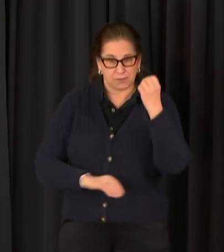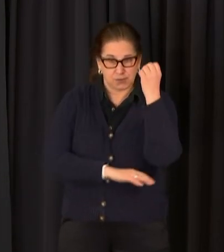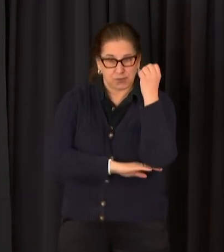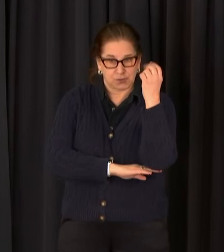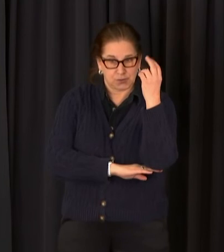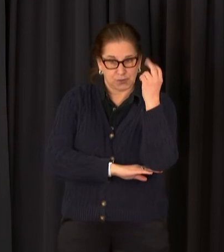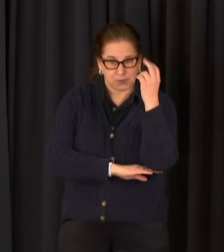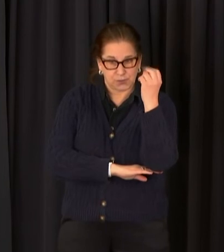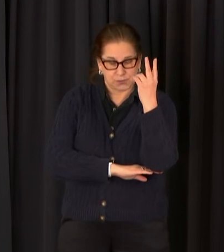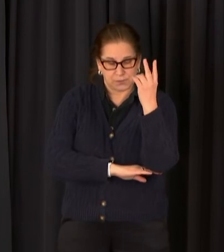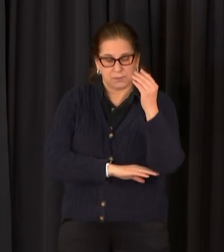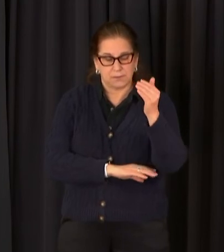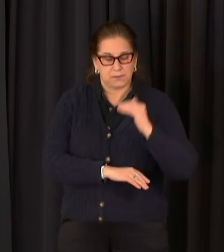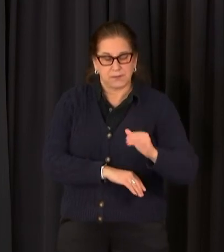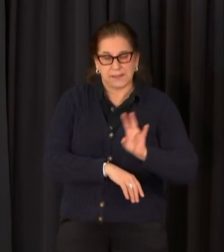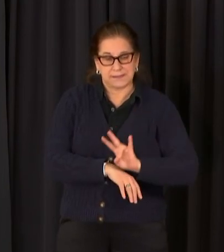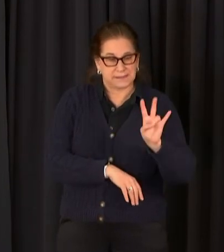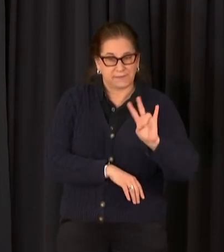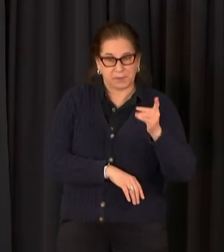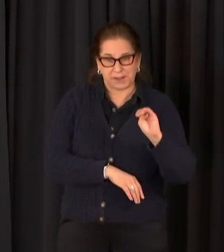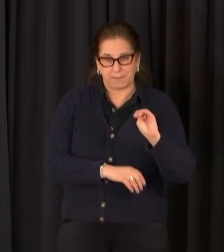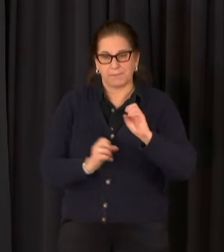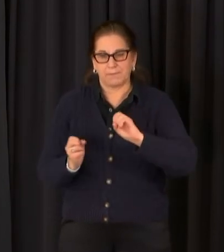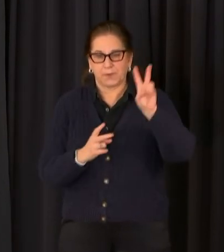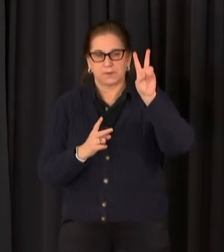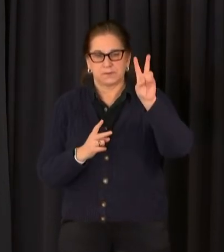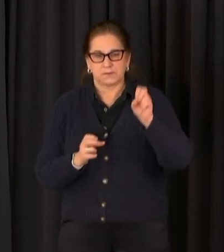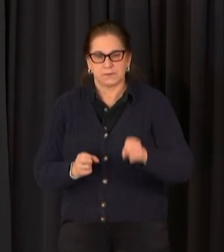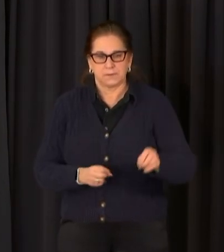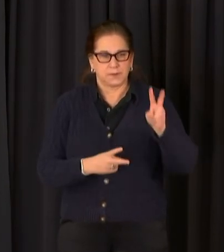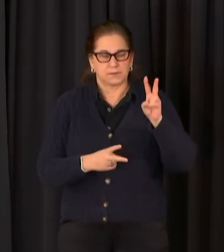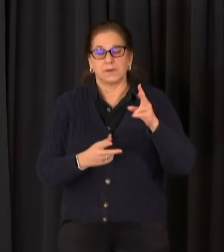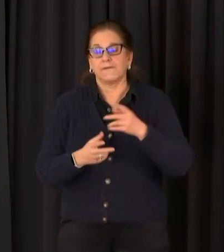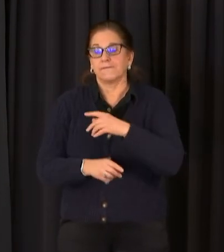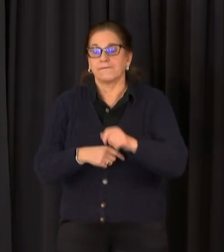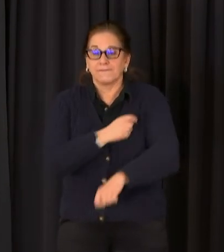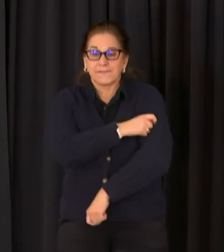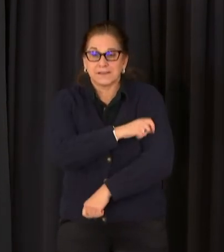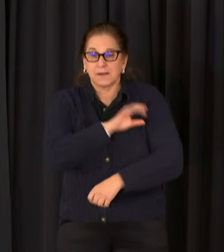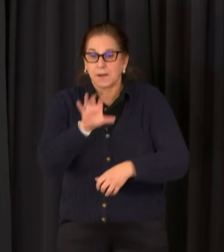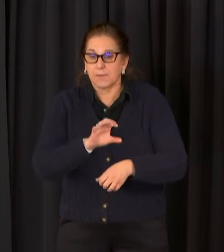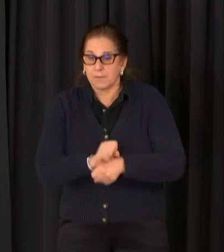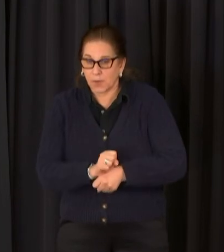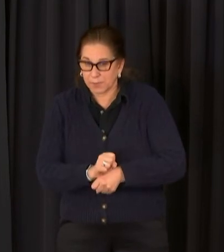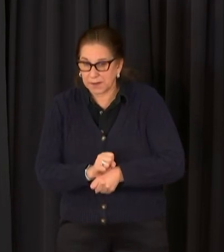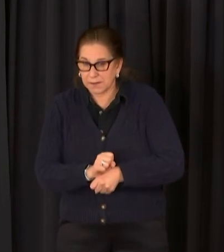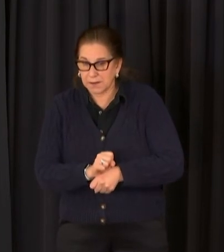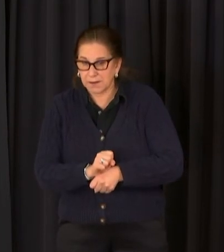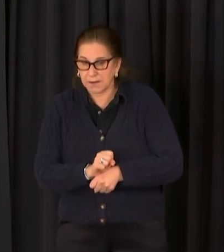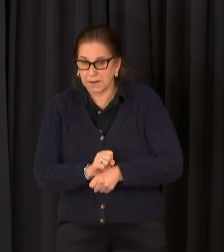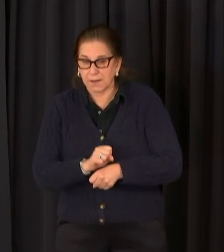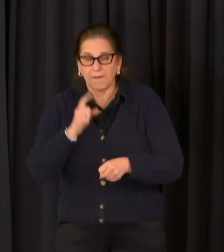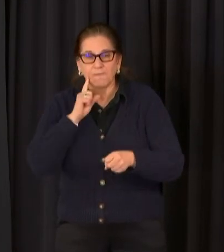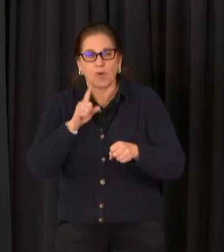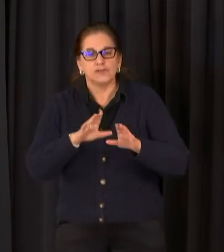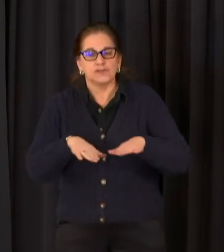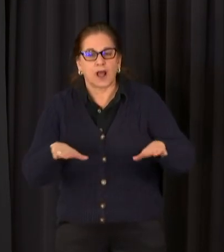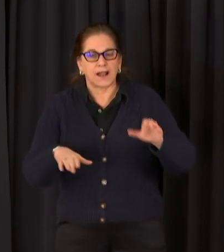at 7 p.m., vaccination appointments will be made available for child care